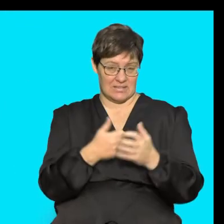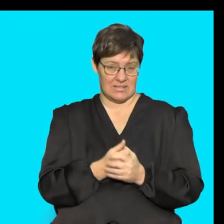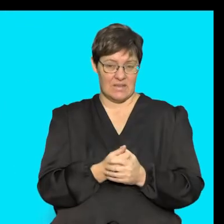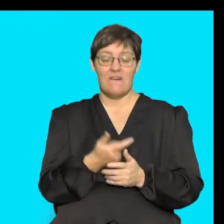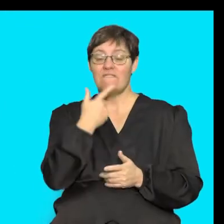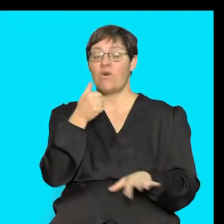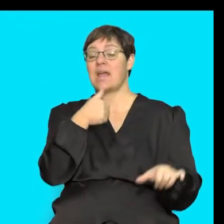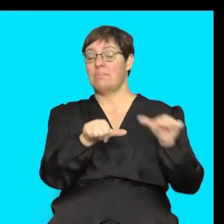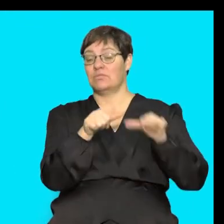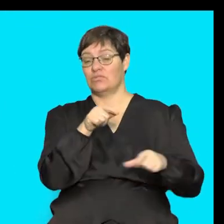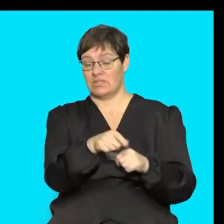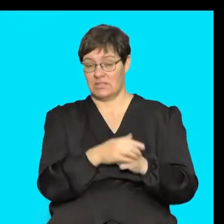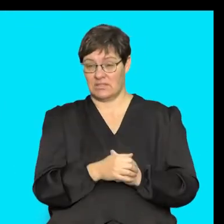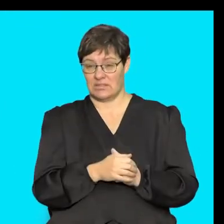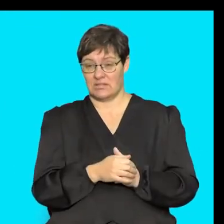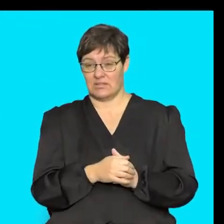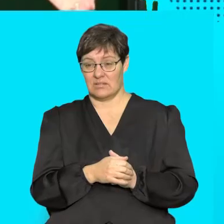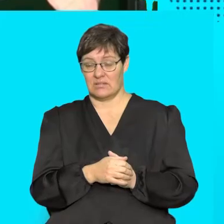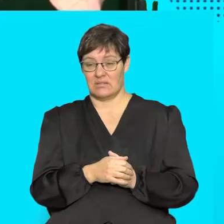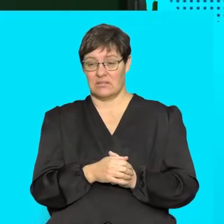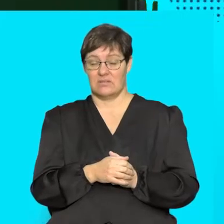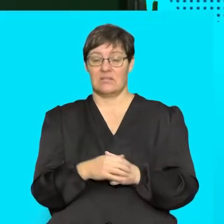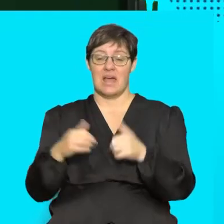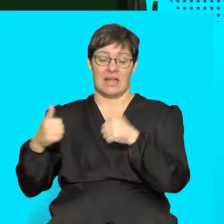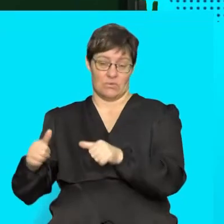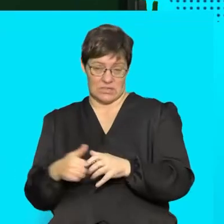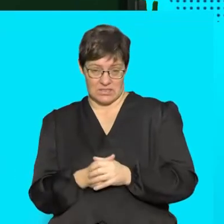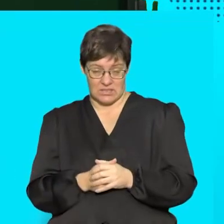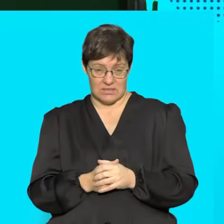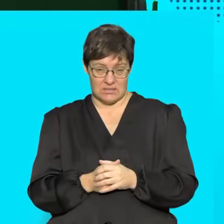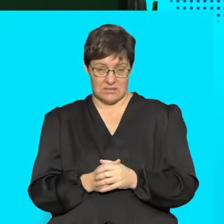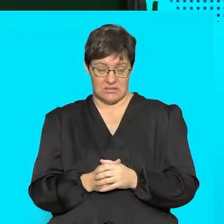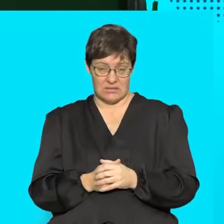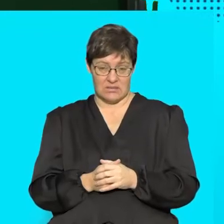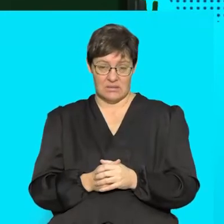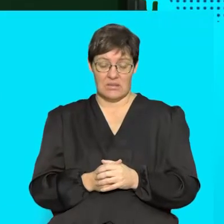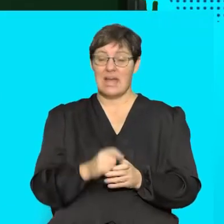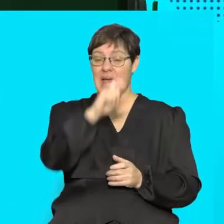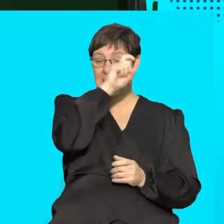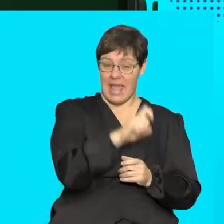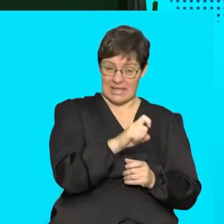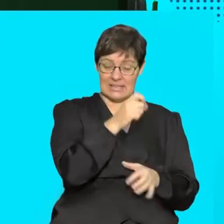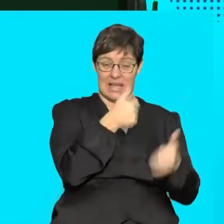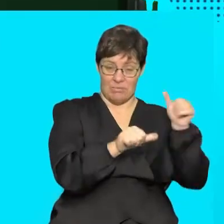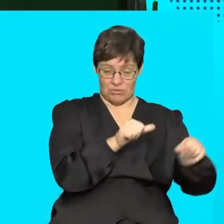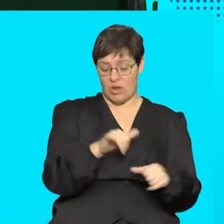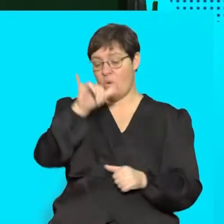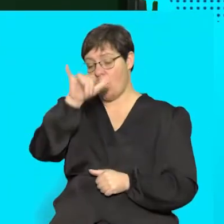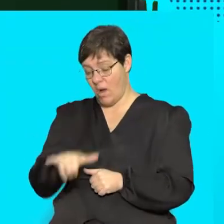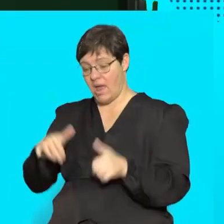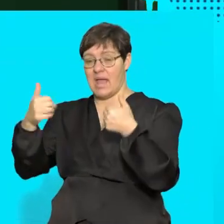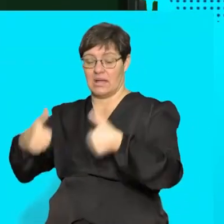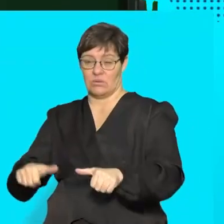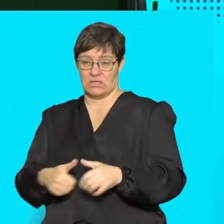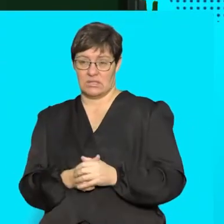fit for chemistry, accounting, and where X is chemistry and Y